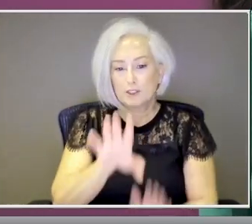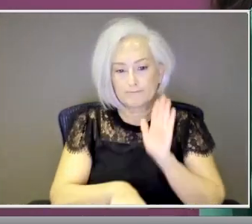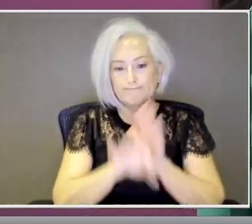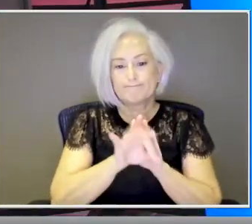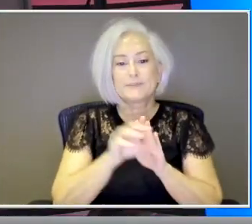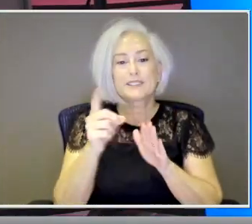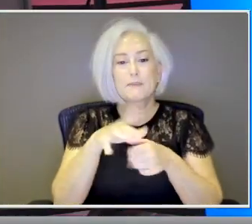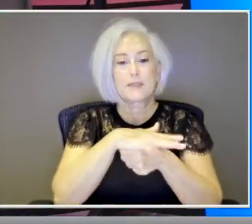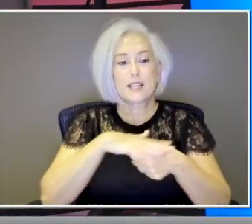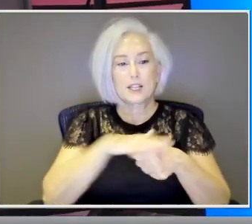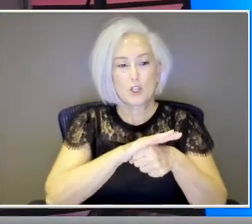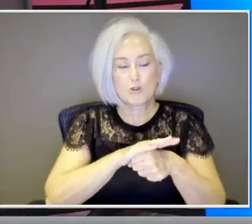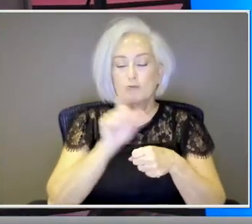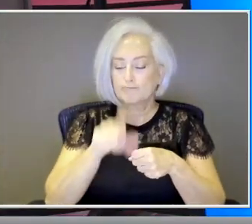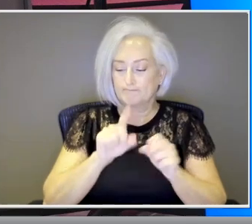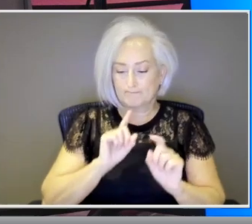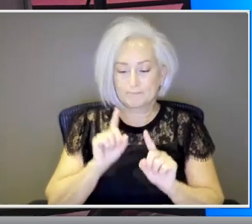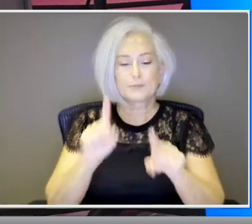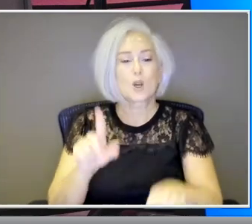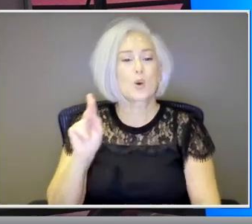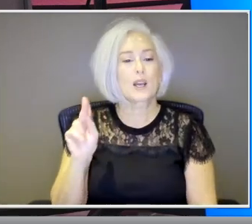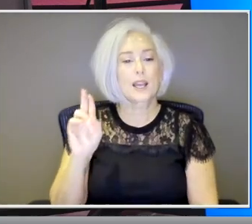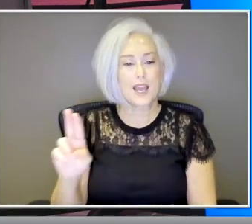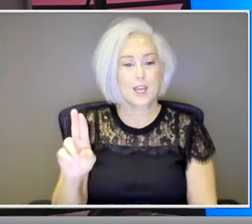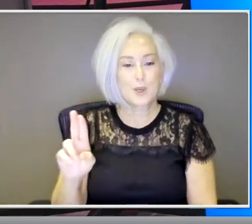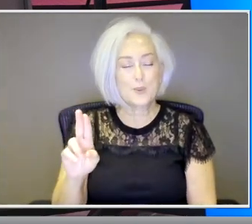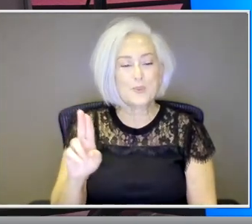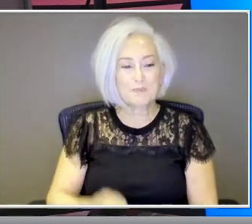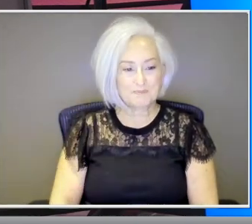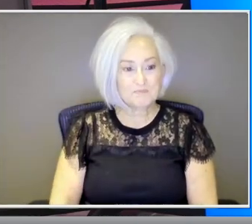to go to the health system." Yeah. So we